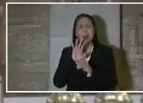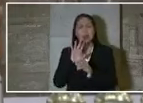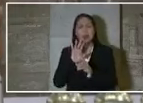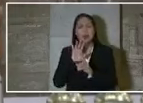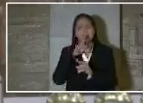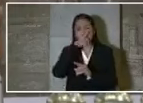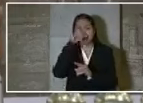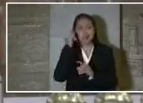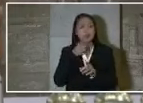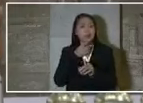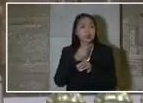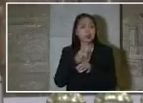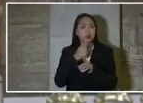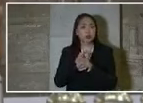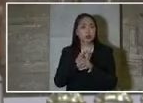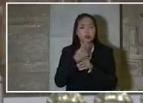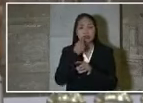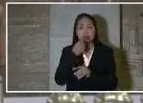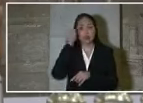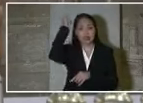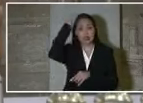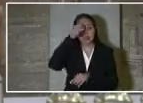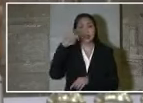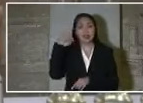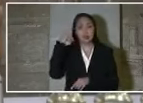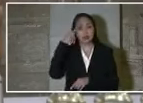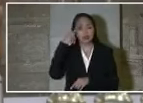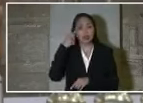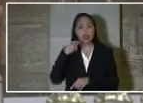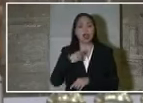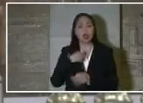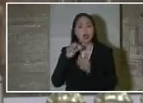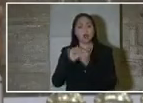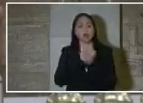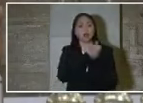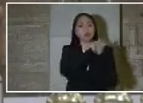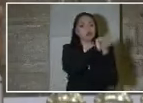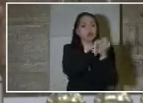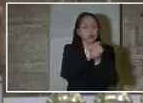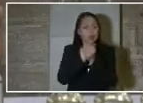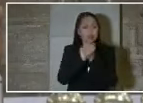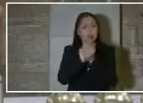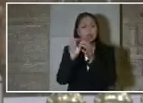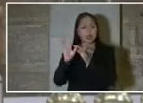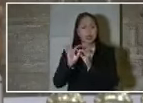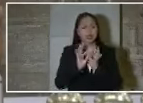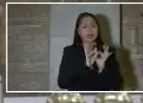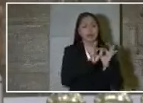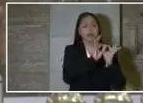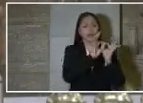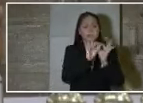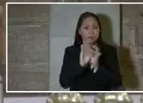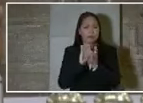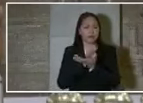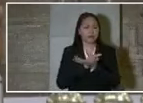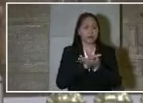lang, sabi ni San Pablo, kasama niyo rin ako, kaisa niyo rin ako,